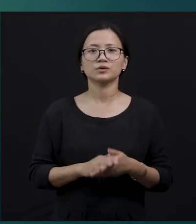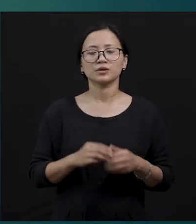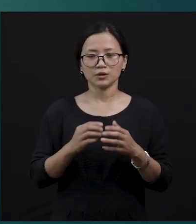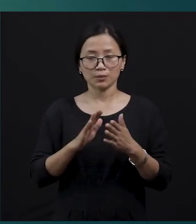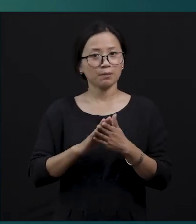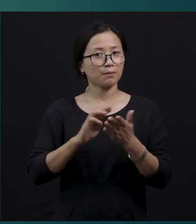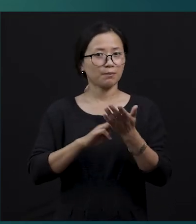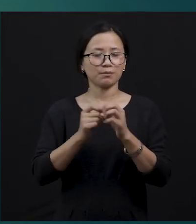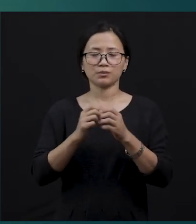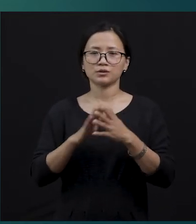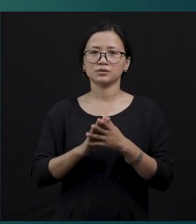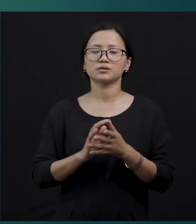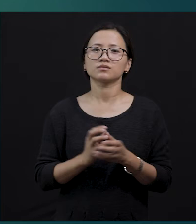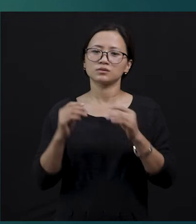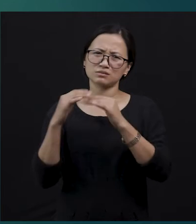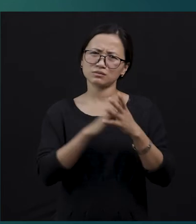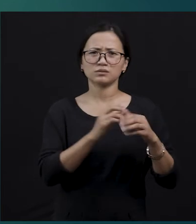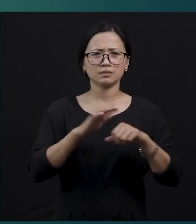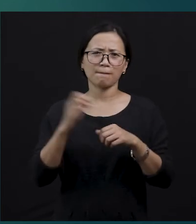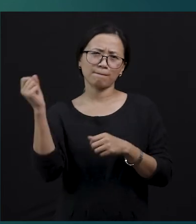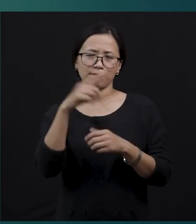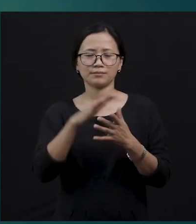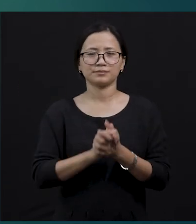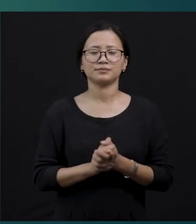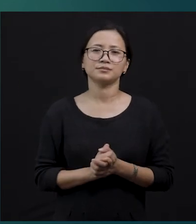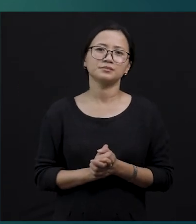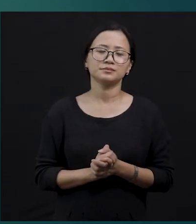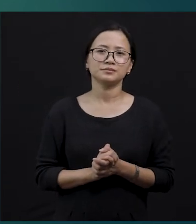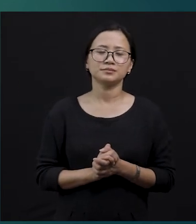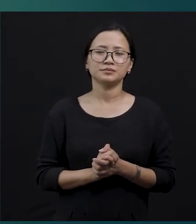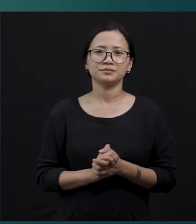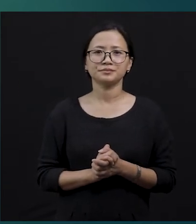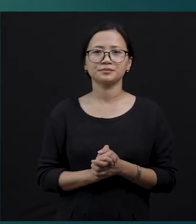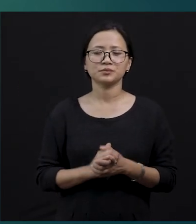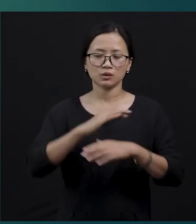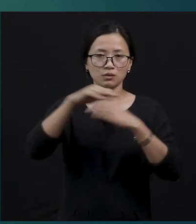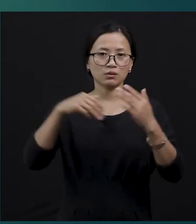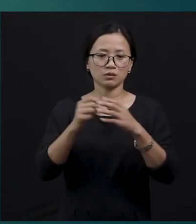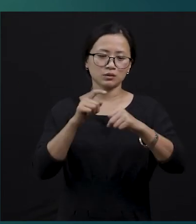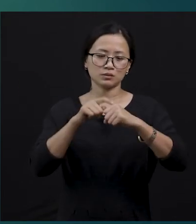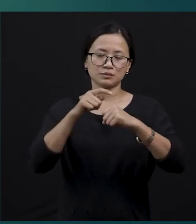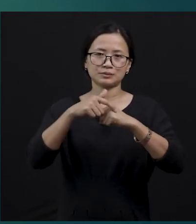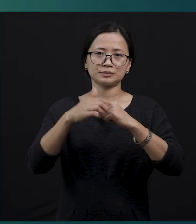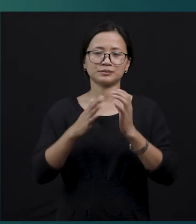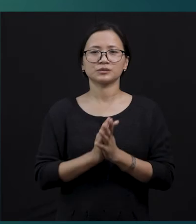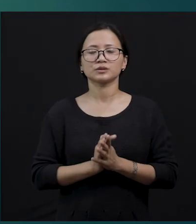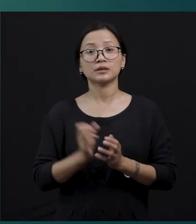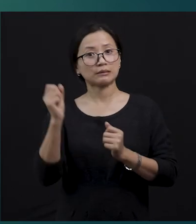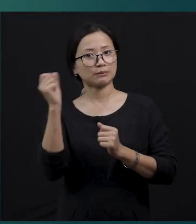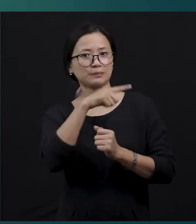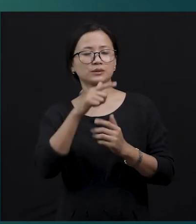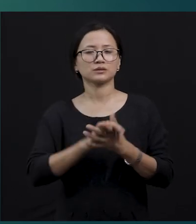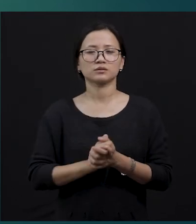June, July, August, September, October, November, and December. So all the top part, wherever it will